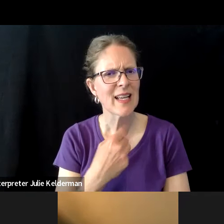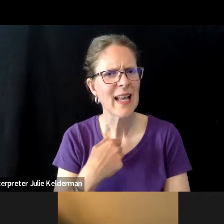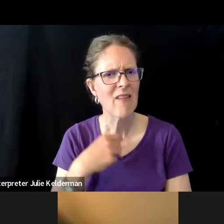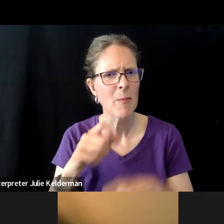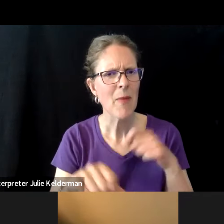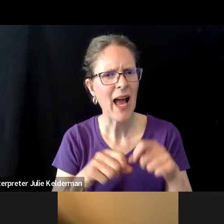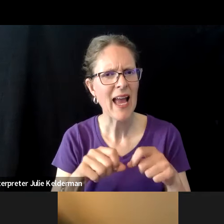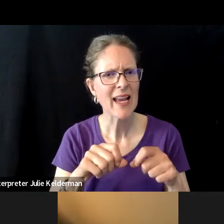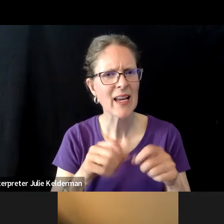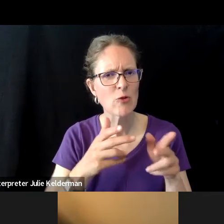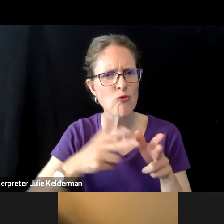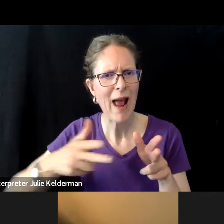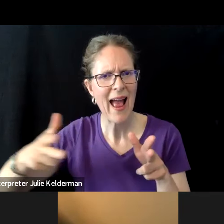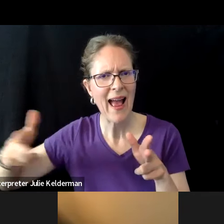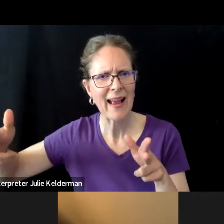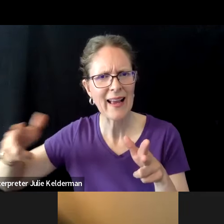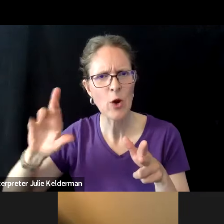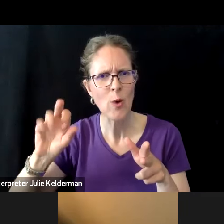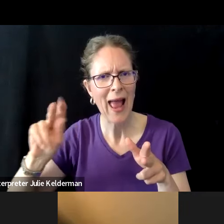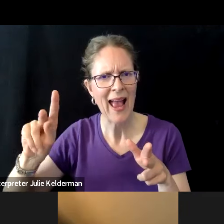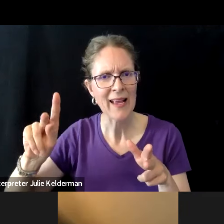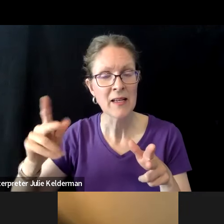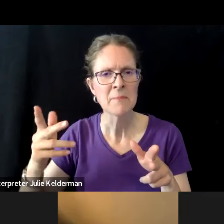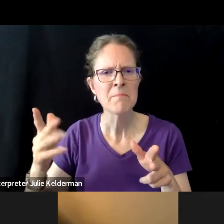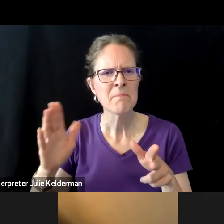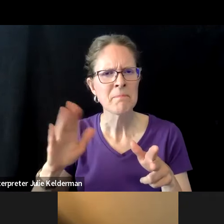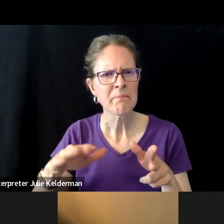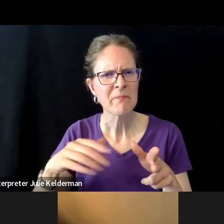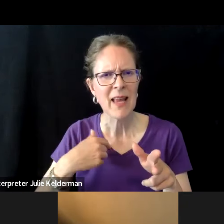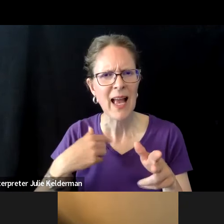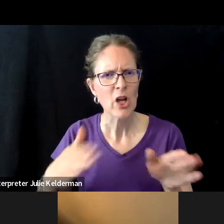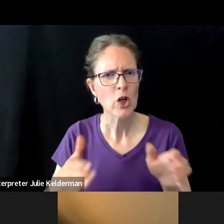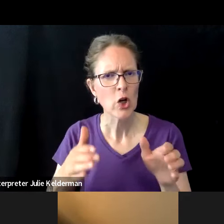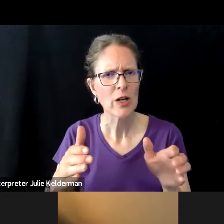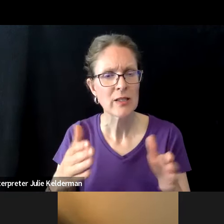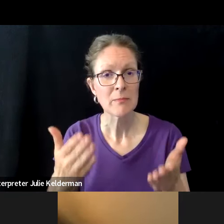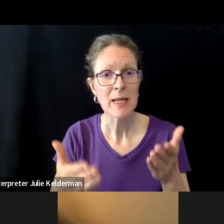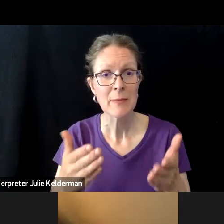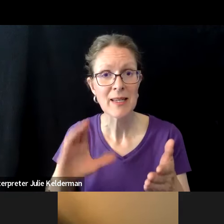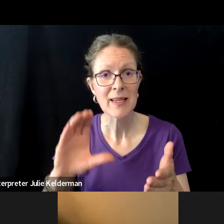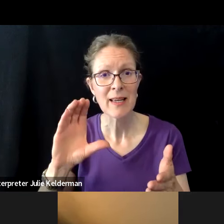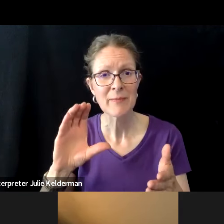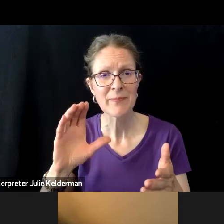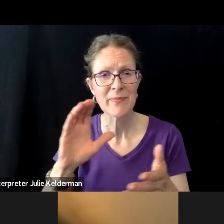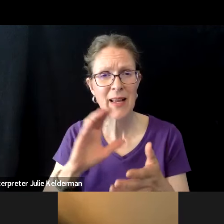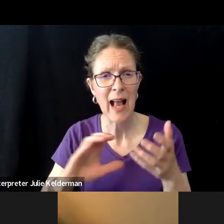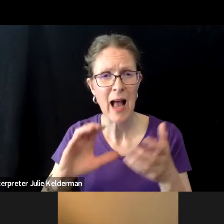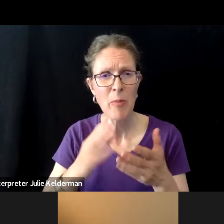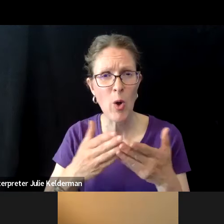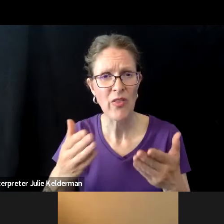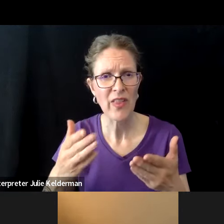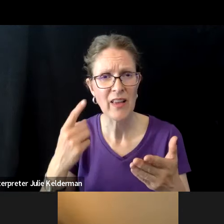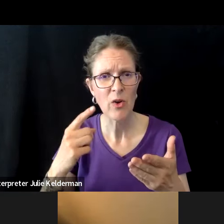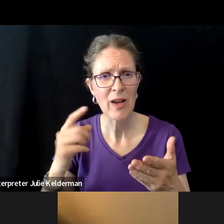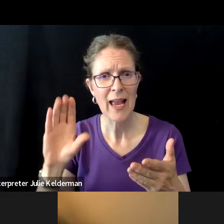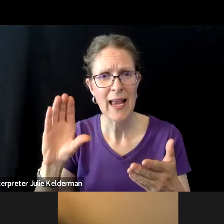outside, but one thing I would encourage would be maybe a combo thing for capital bikes.